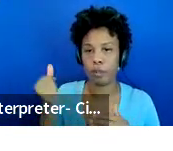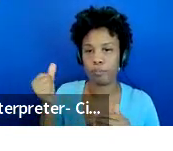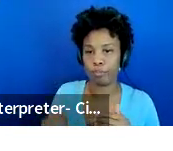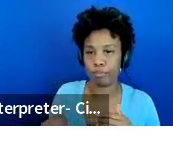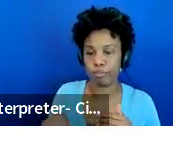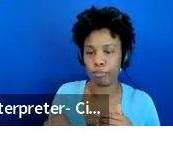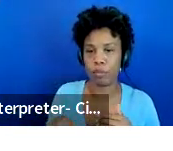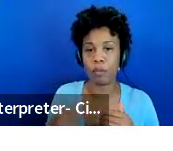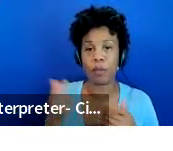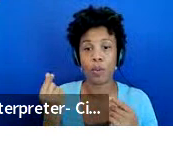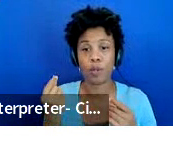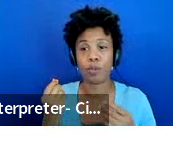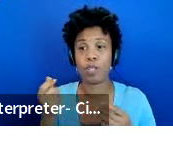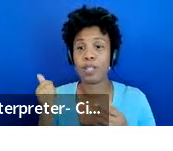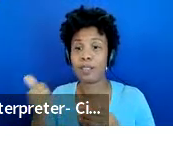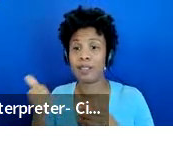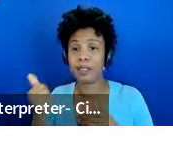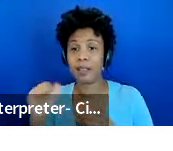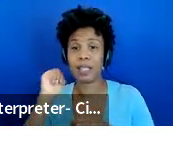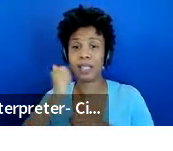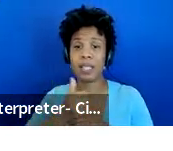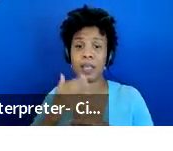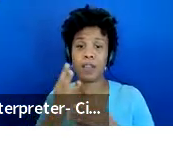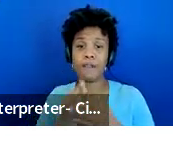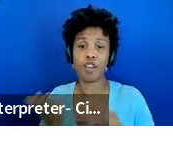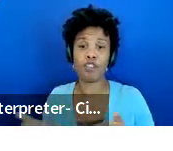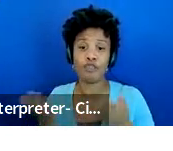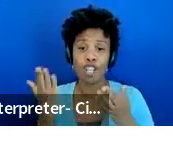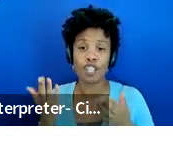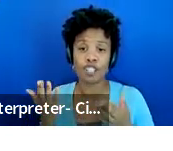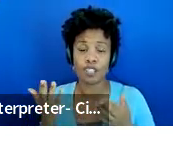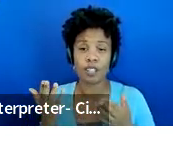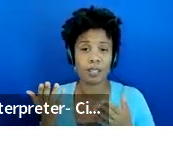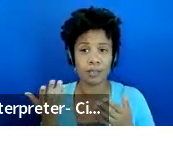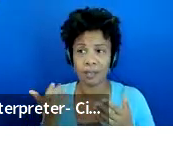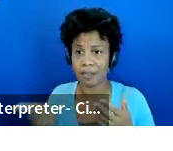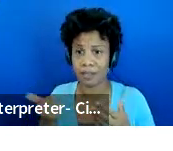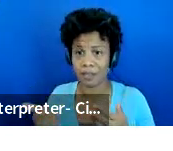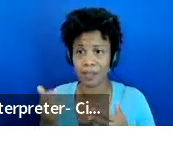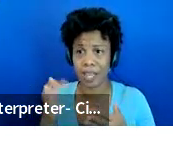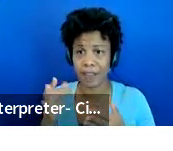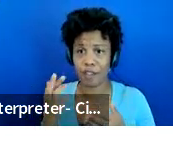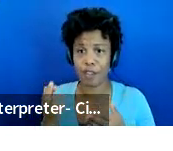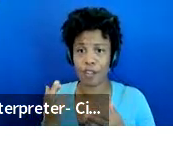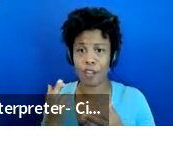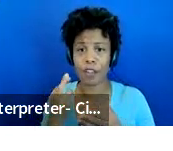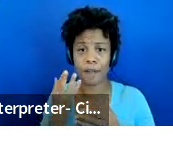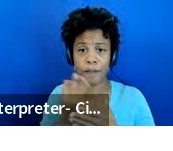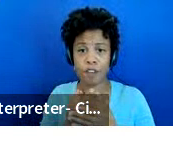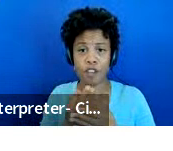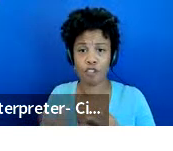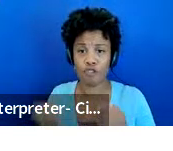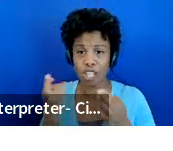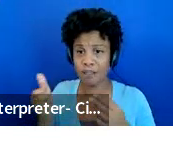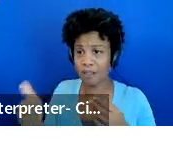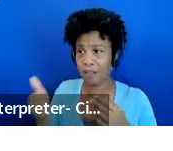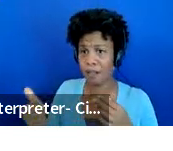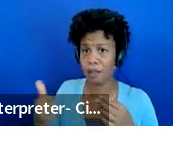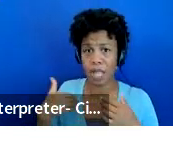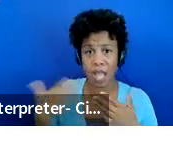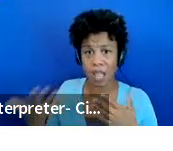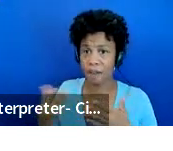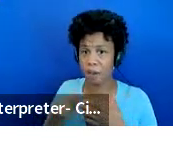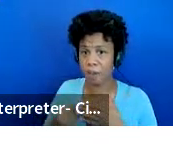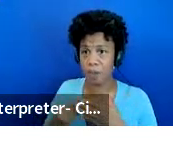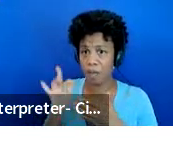was through fundraisers. It was not like she had the money in her bank account or her relatives had the money to support her with her healthcare